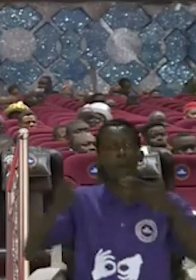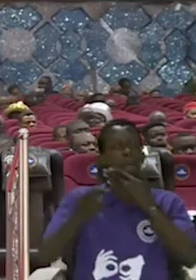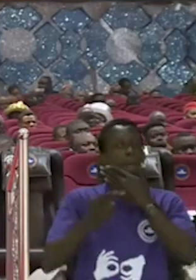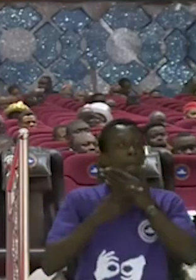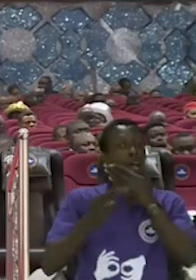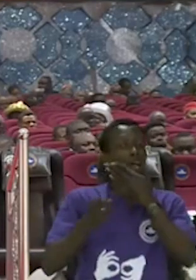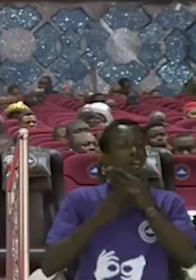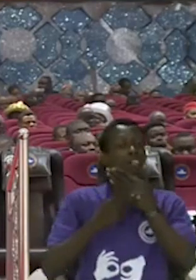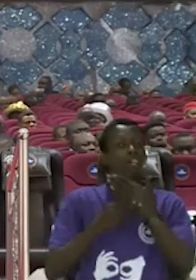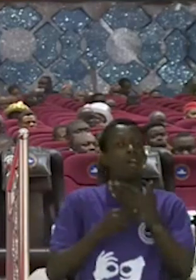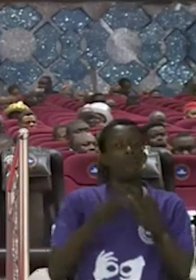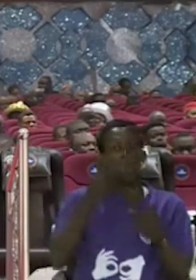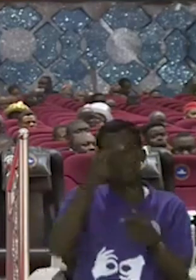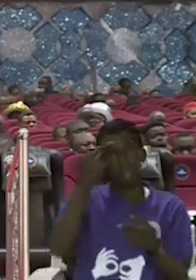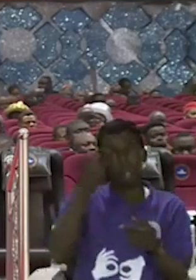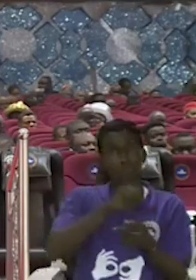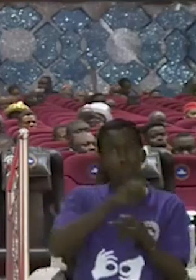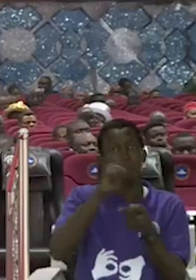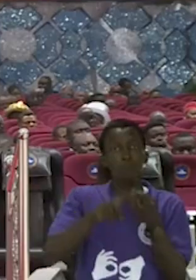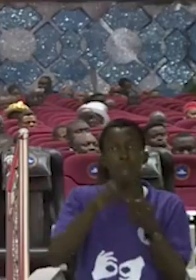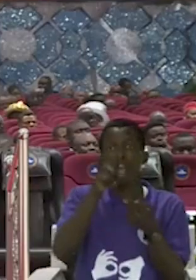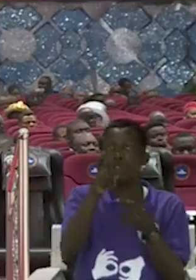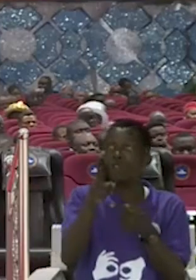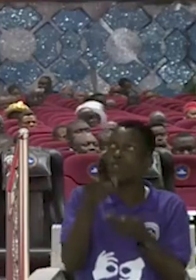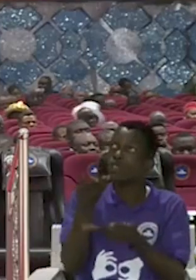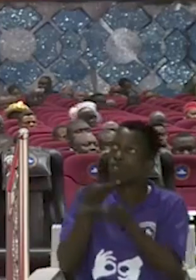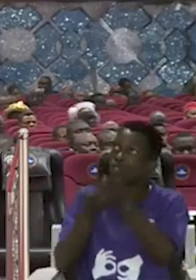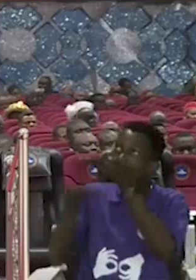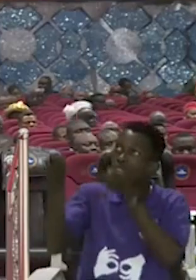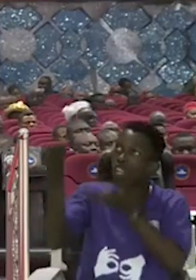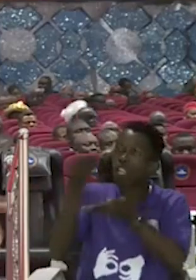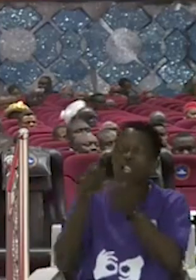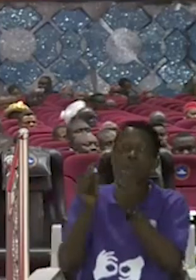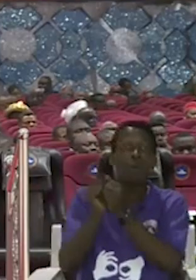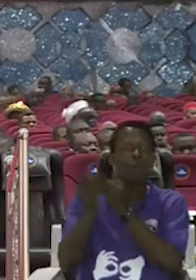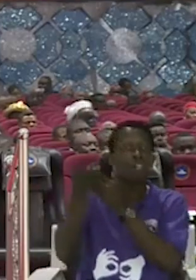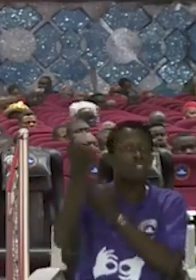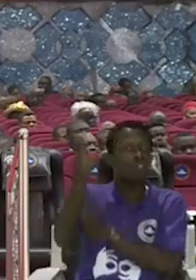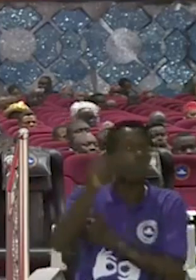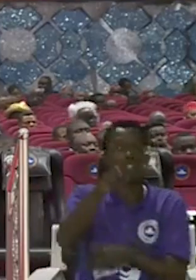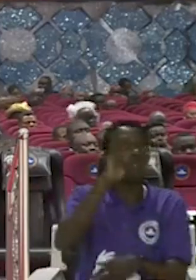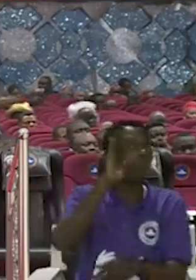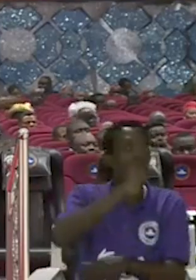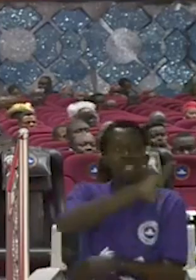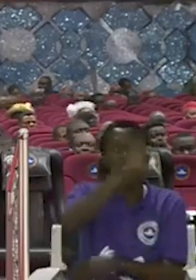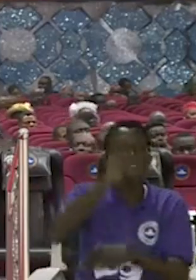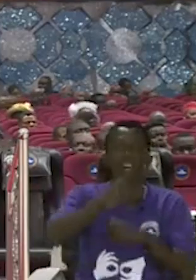Because when you trade with God, you will not suffer a loss.